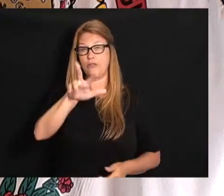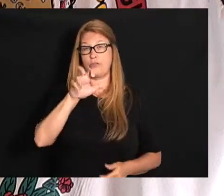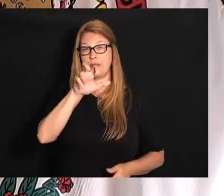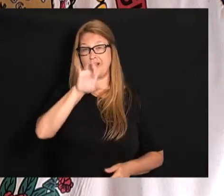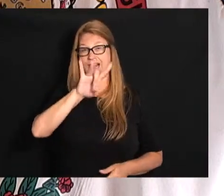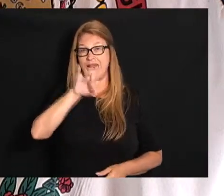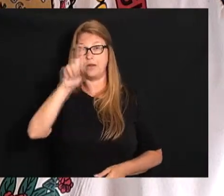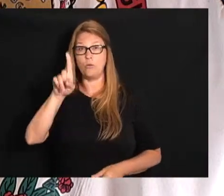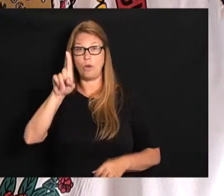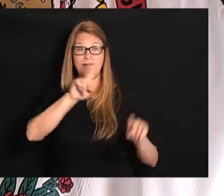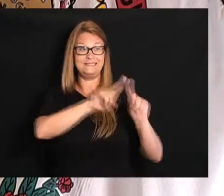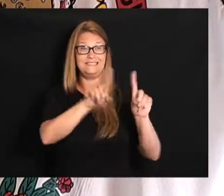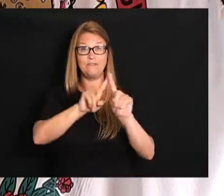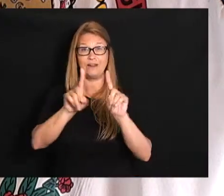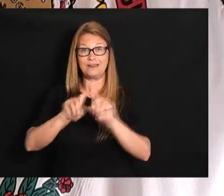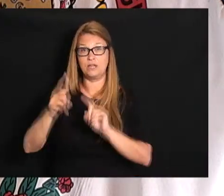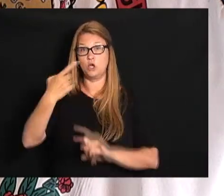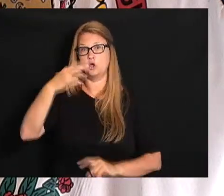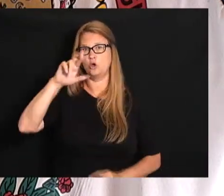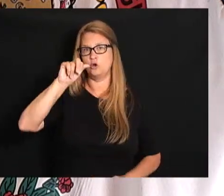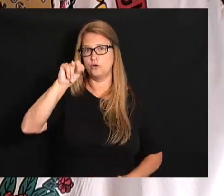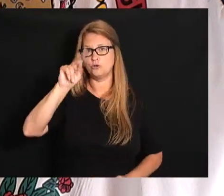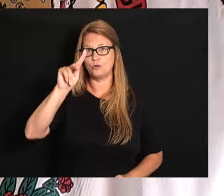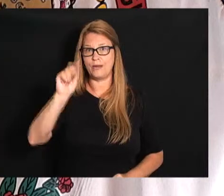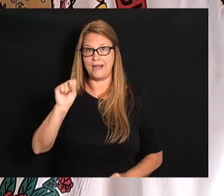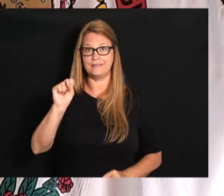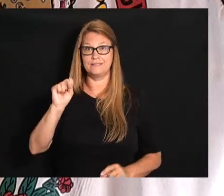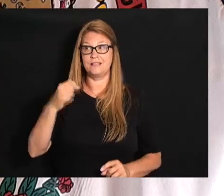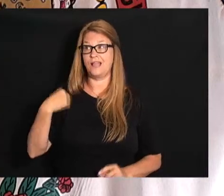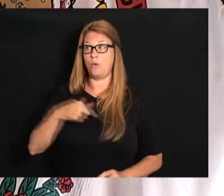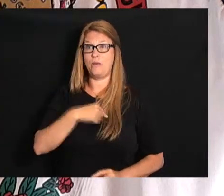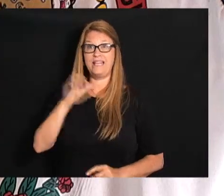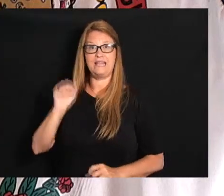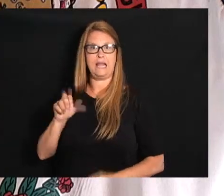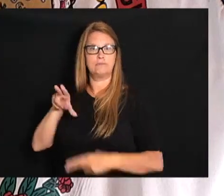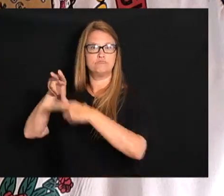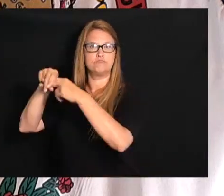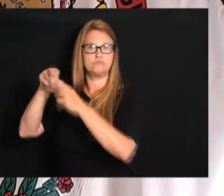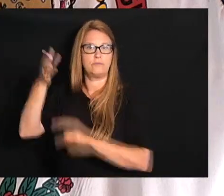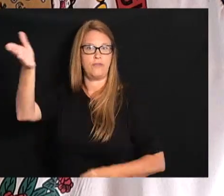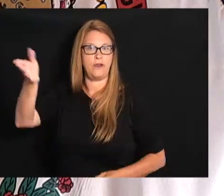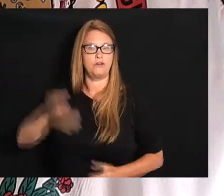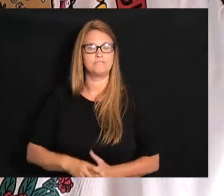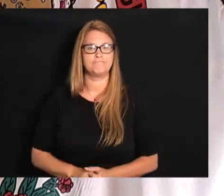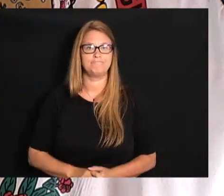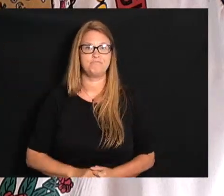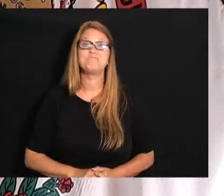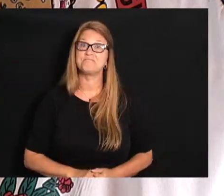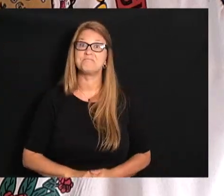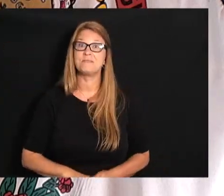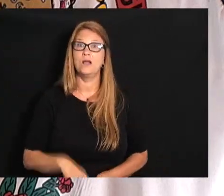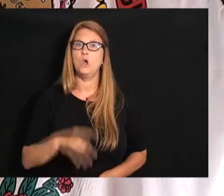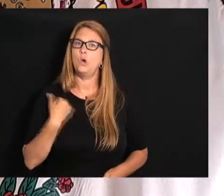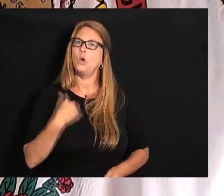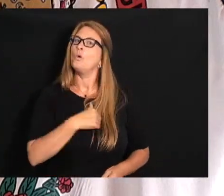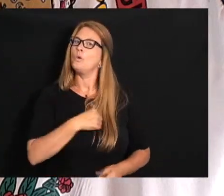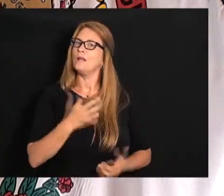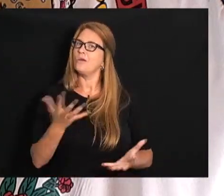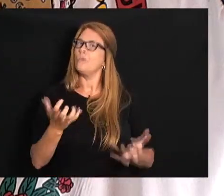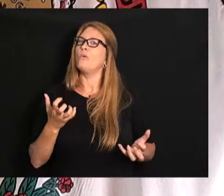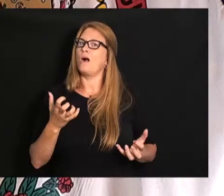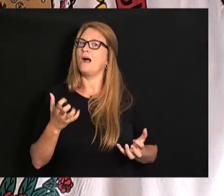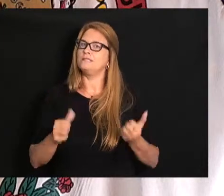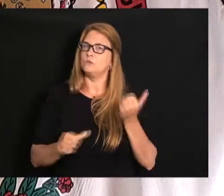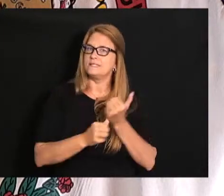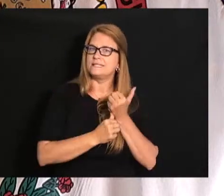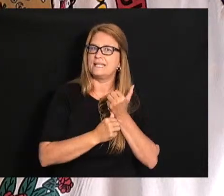381 possible grants that West Virginians could tag on to and everything. So we absolutely, we want to